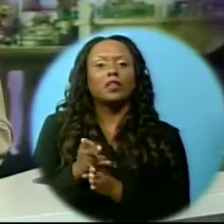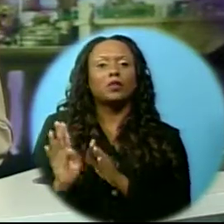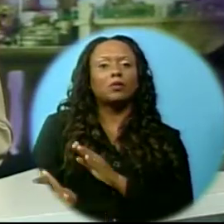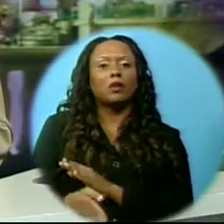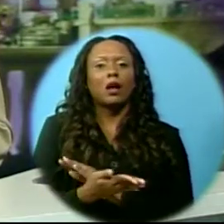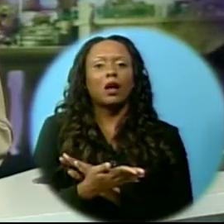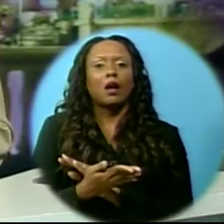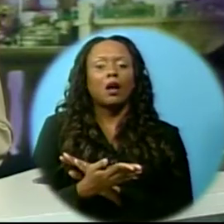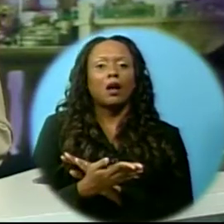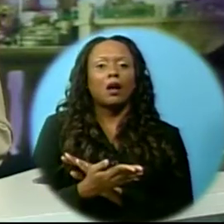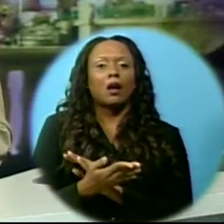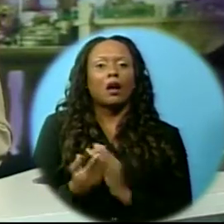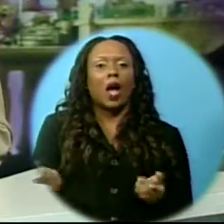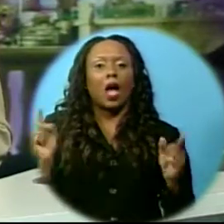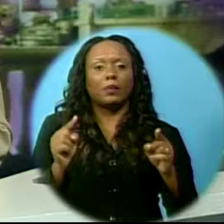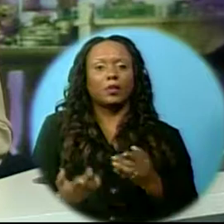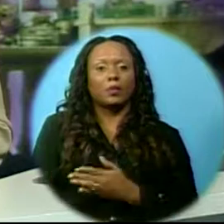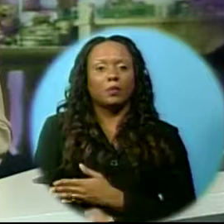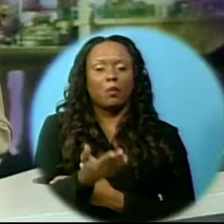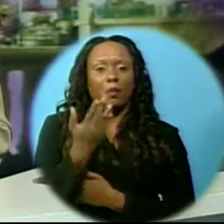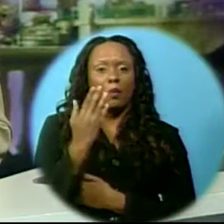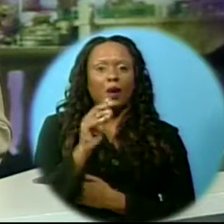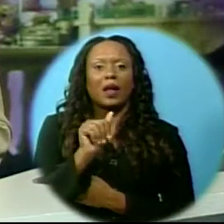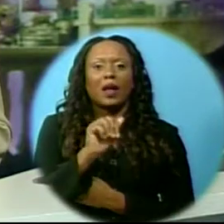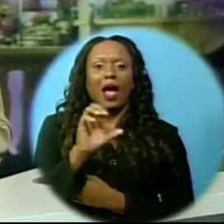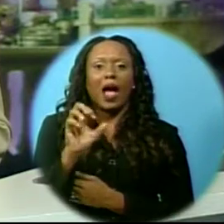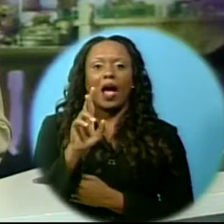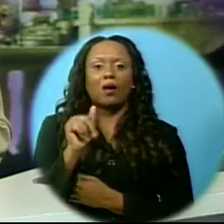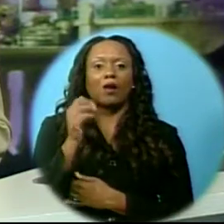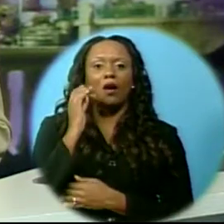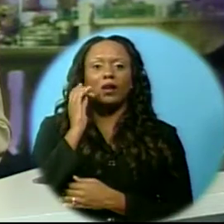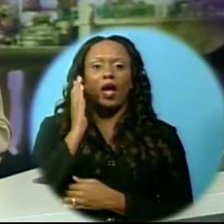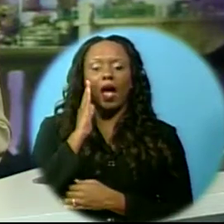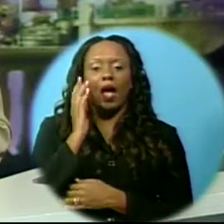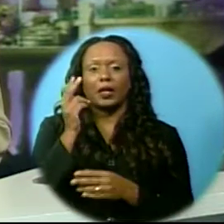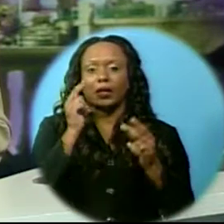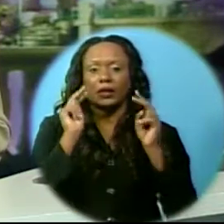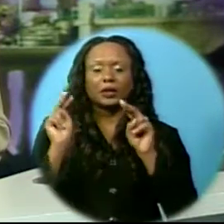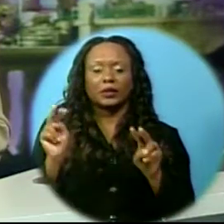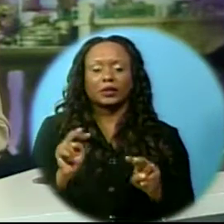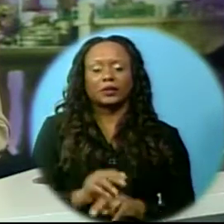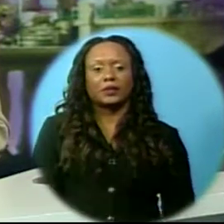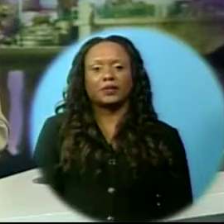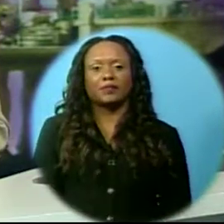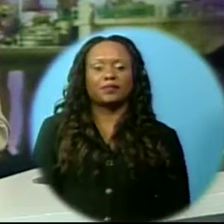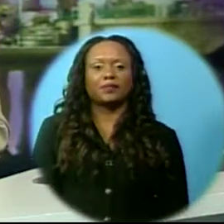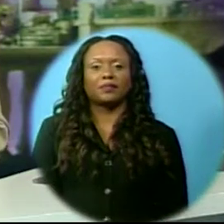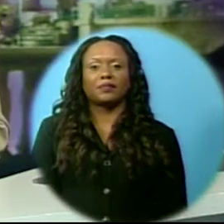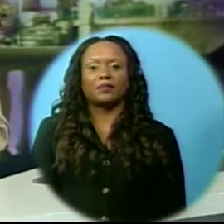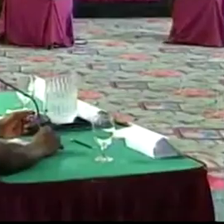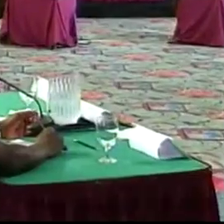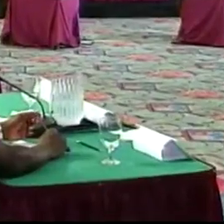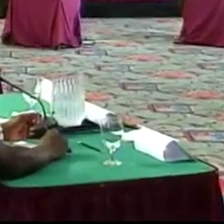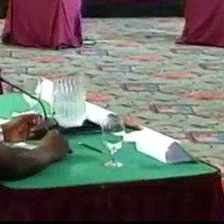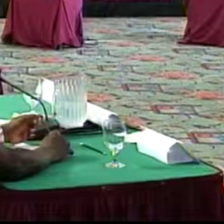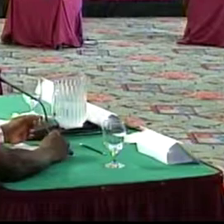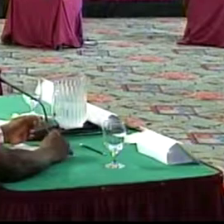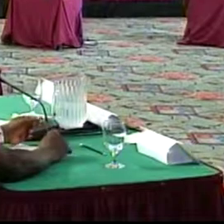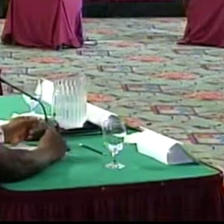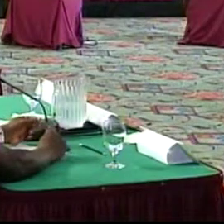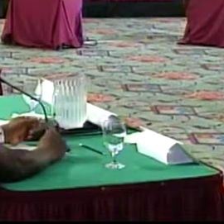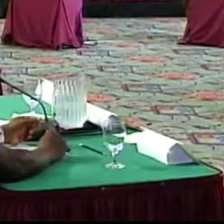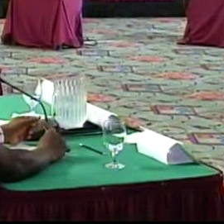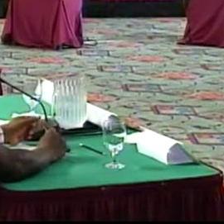tournament was held this morning at the Accra Beach Hotel here in Barbados. CBC's Shane Jones has more. The